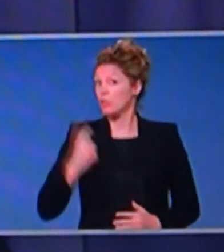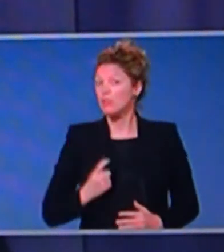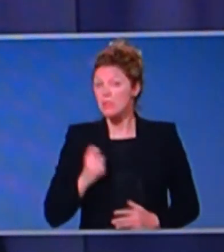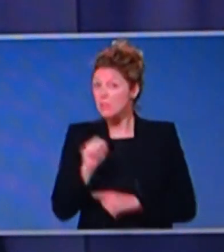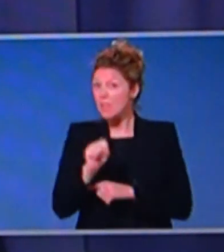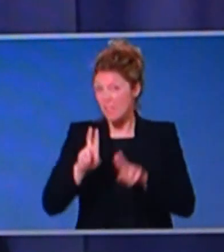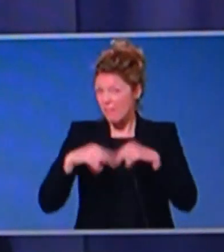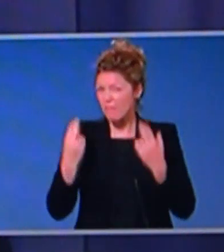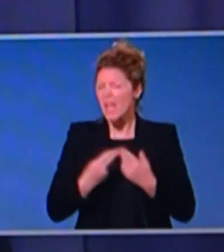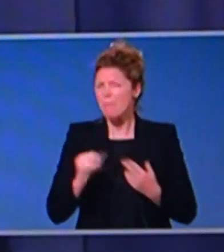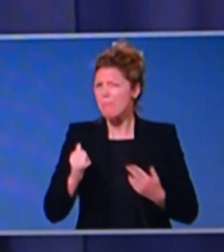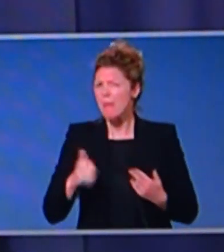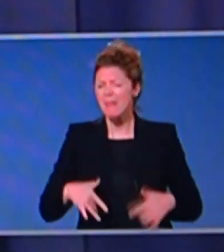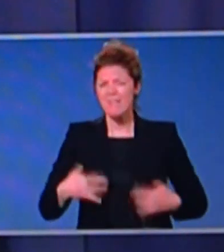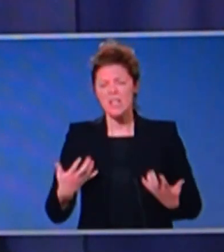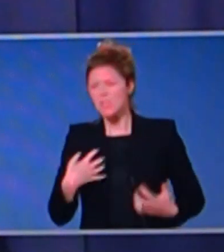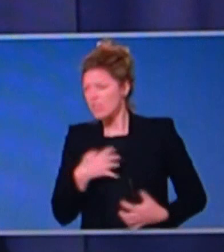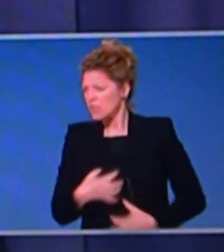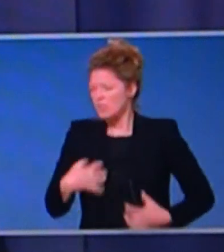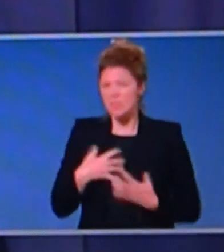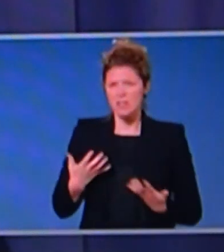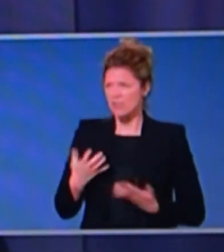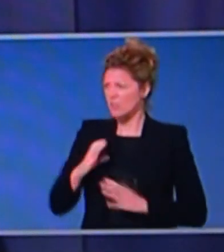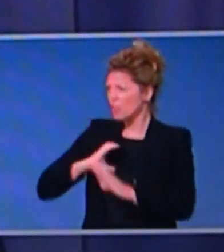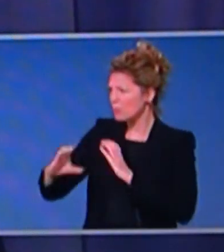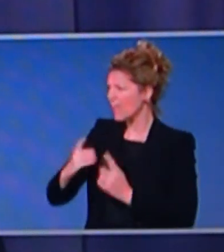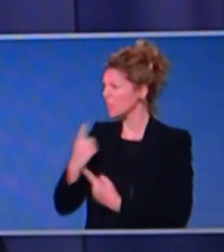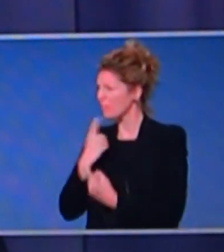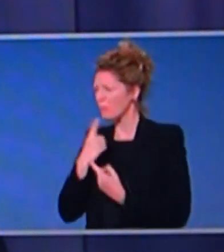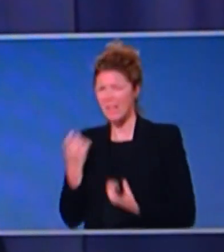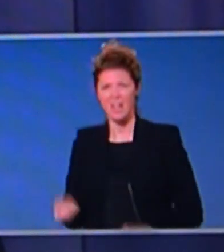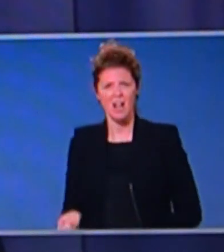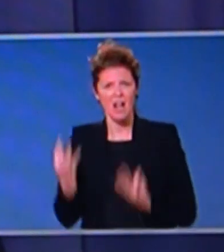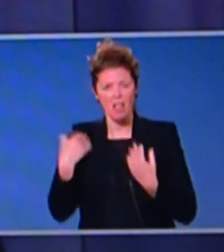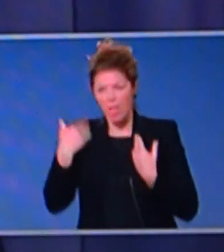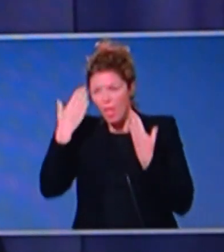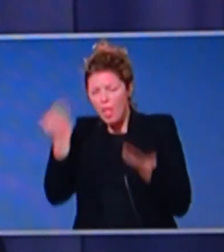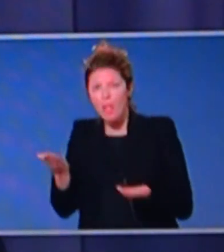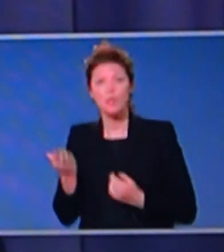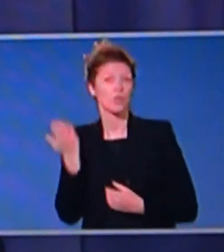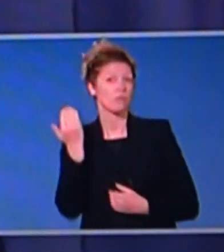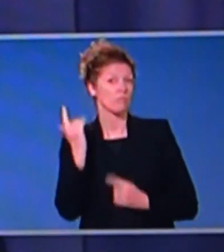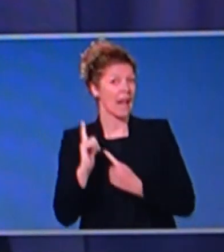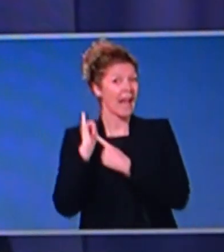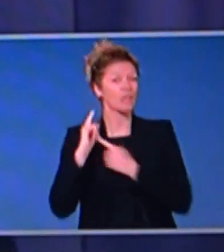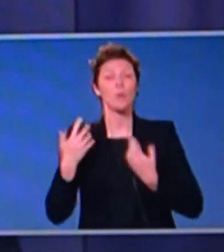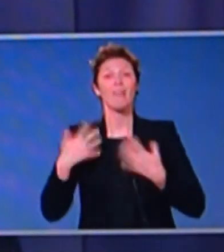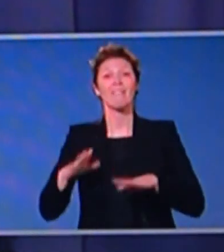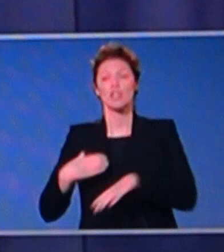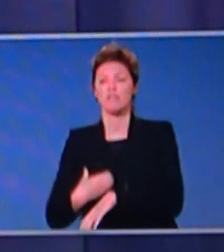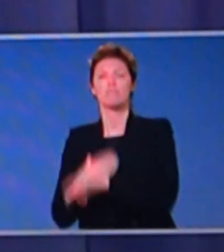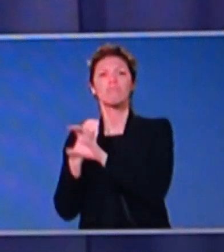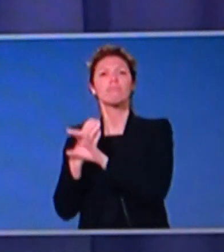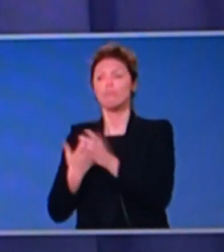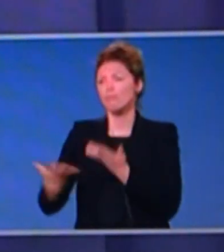particularly when it relates to communications around these issues. And in relation to communication, a webinar was held last week with the families,